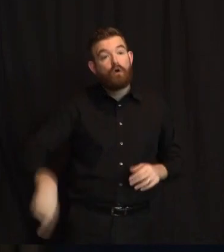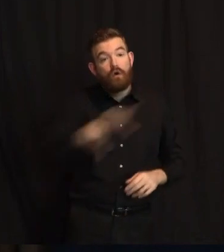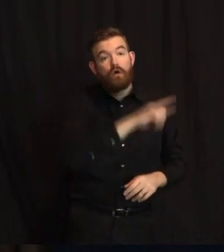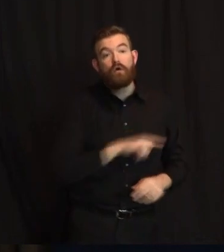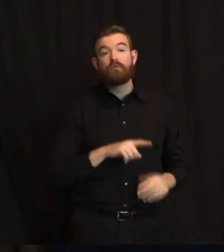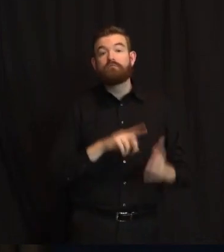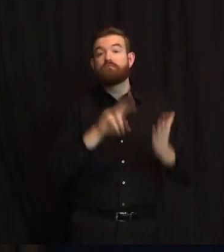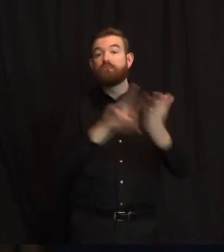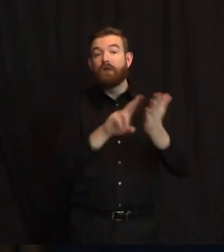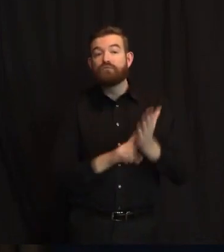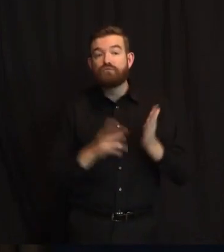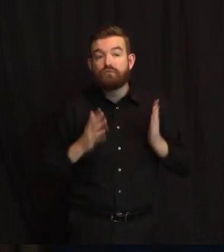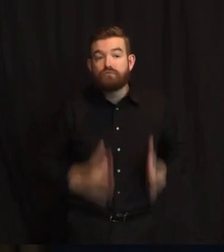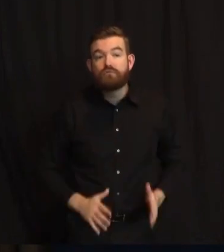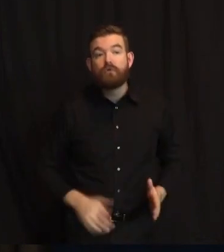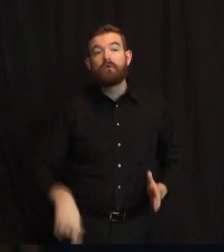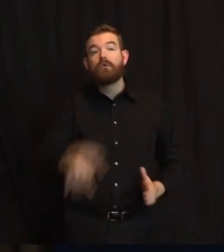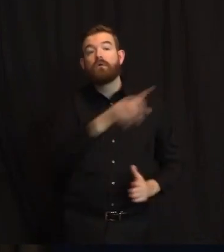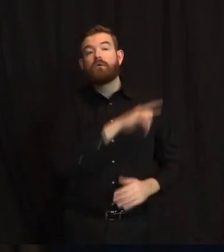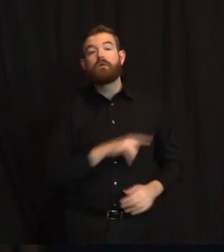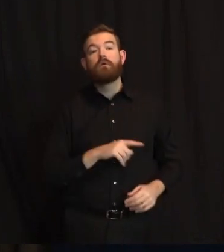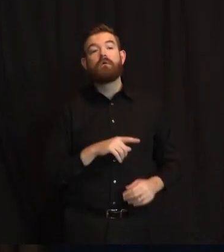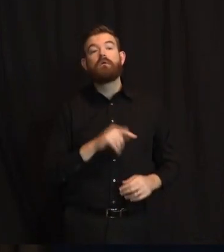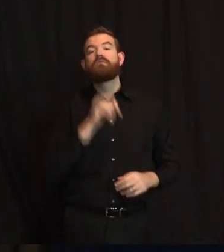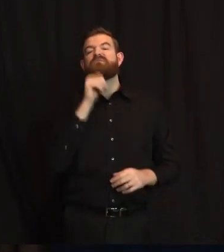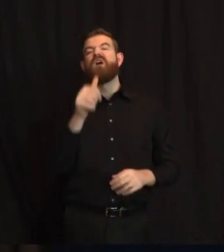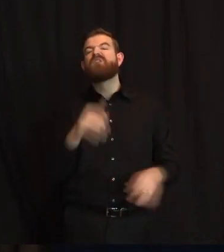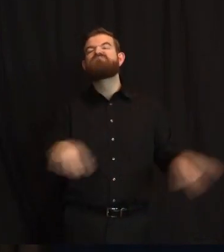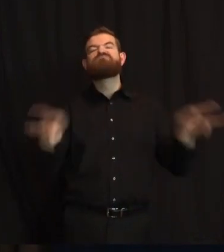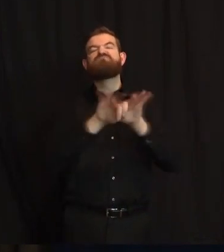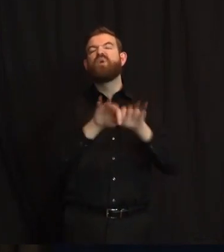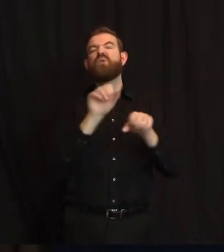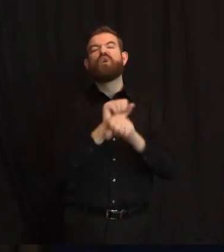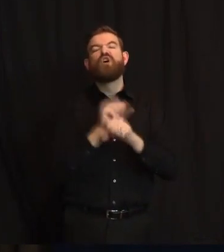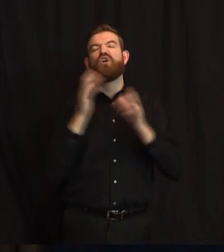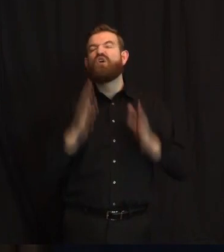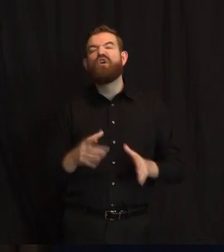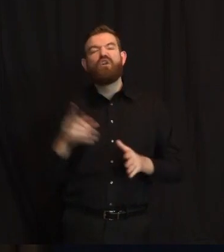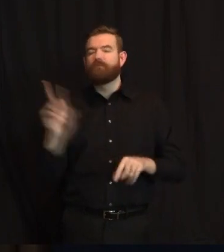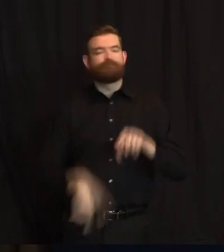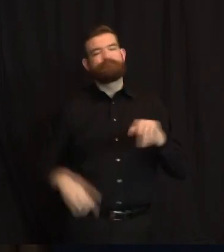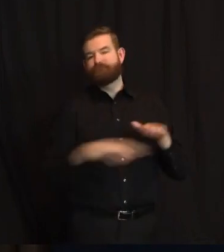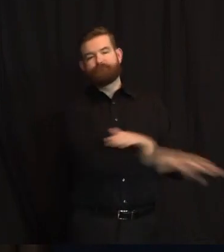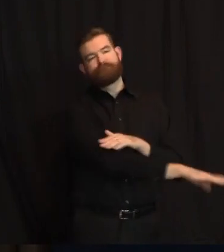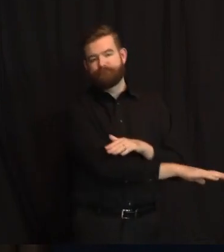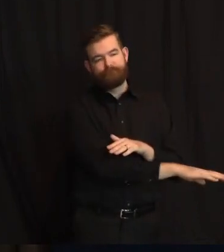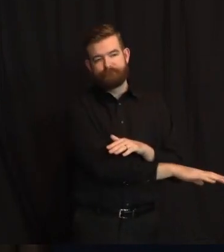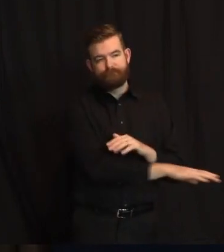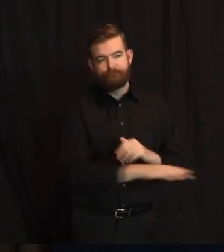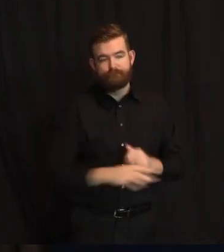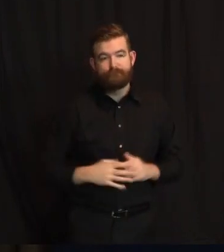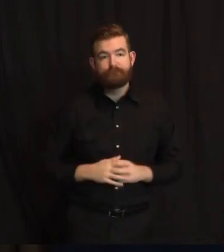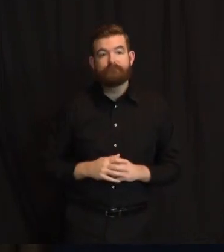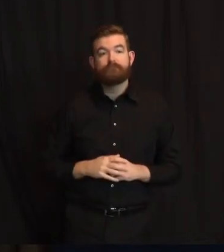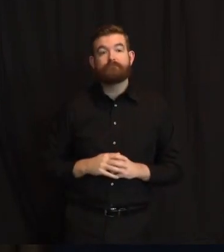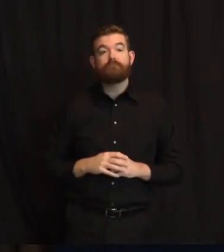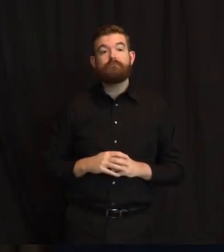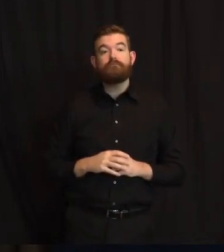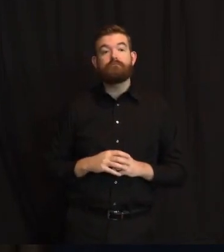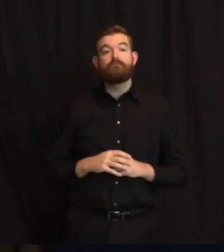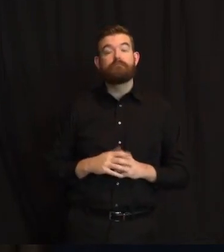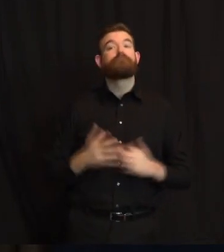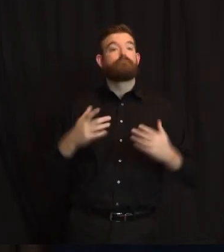in terms of our workforce, we have instituted work from home, flexible and rotational schedules in the Department of